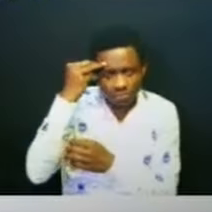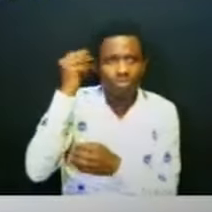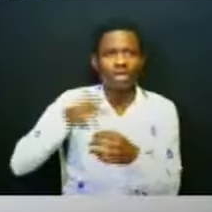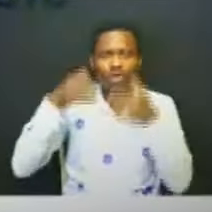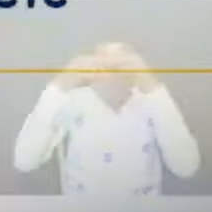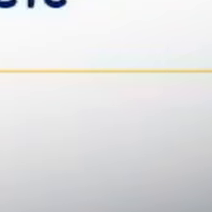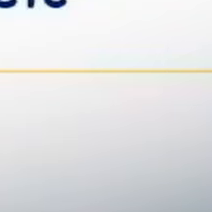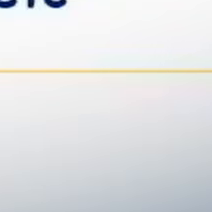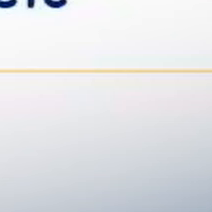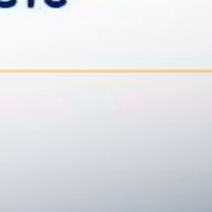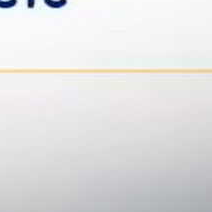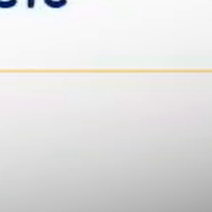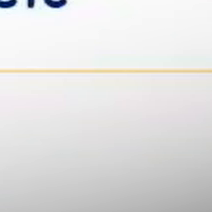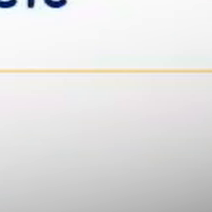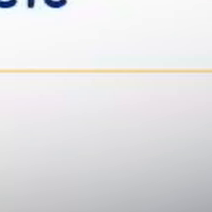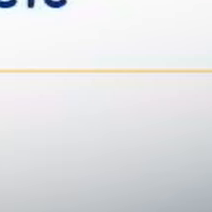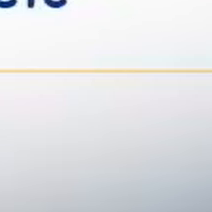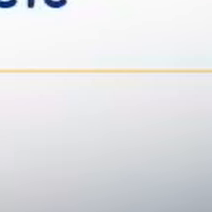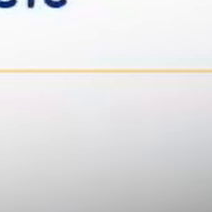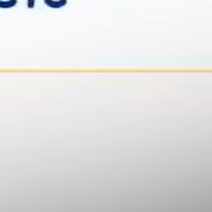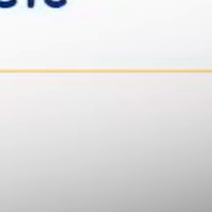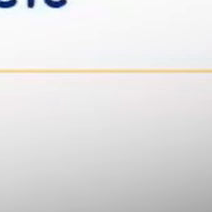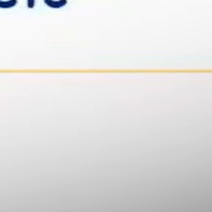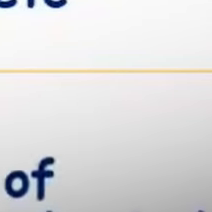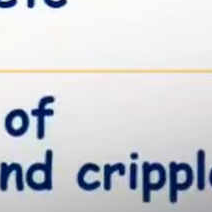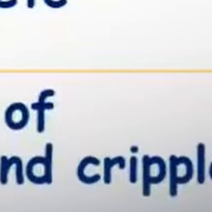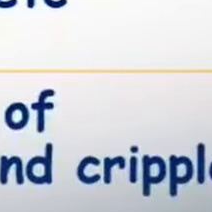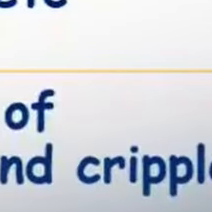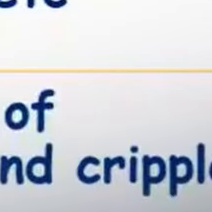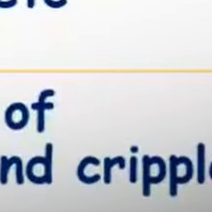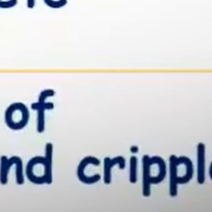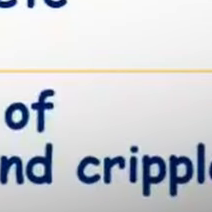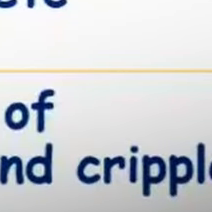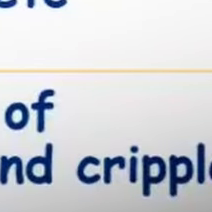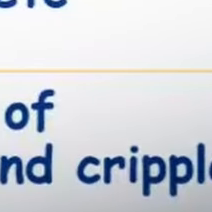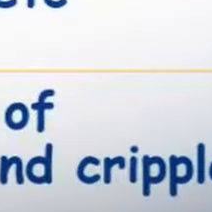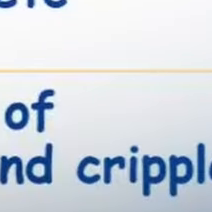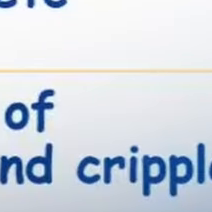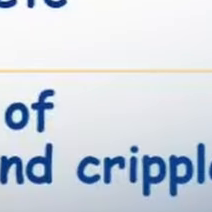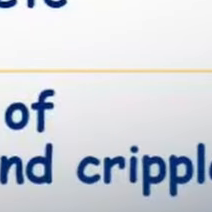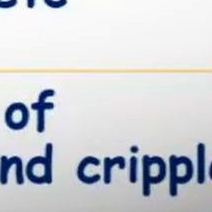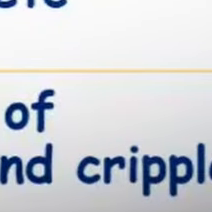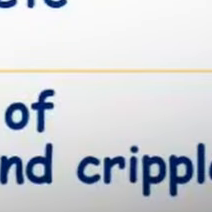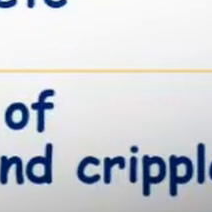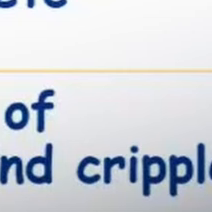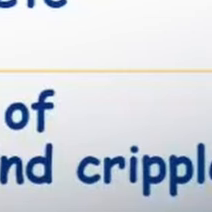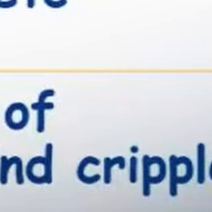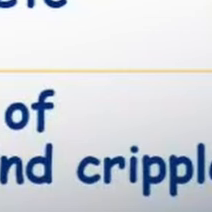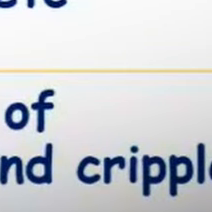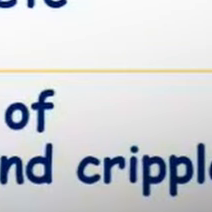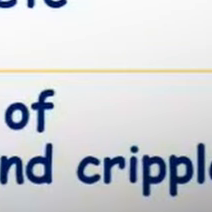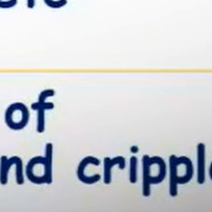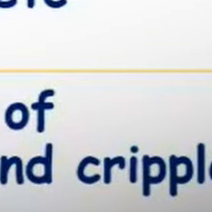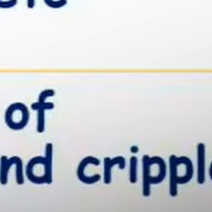pressure. And the like. And the like, bitterness is evil. It destroys